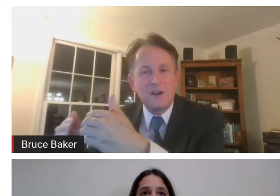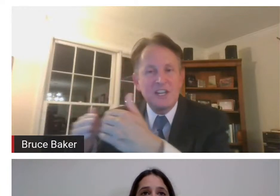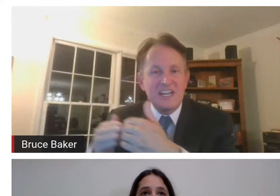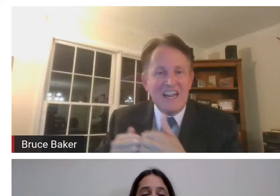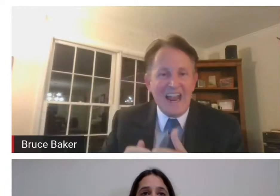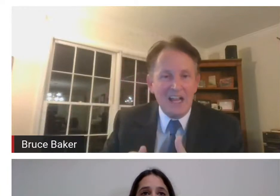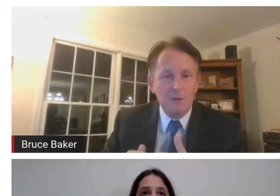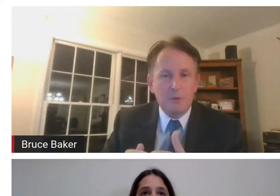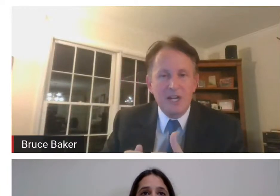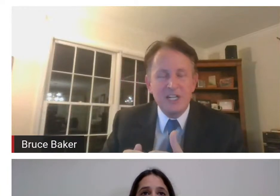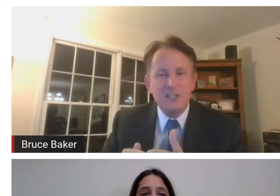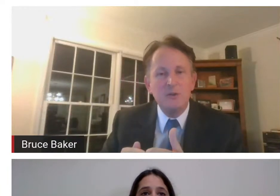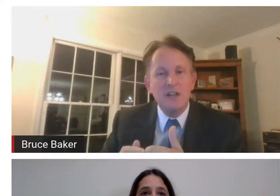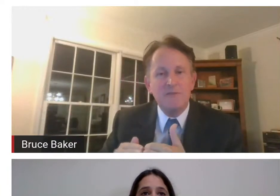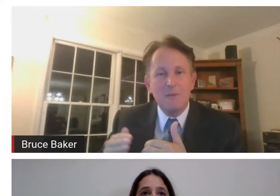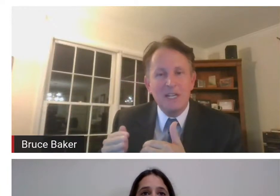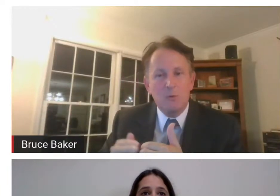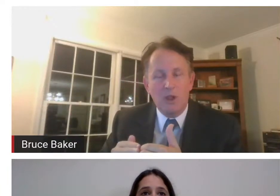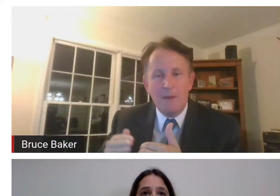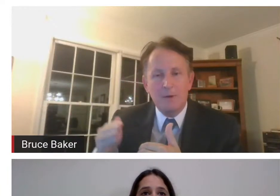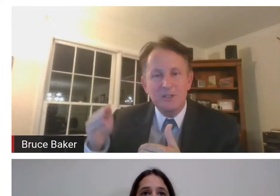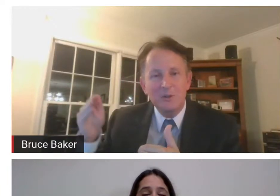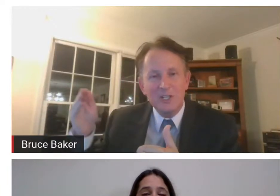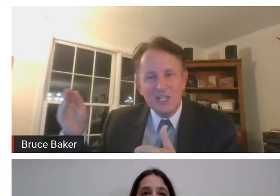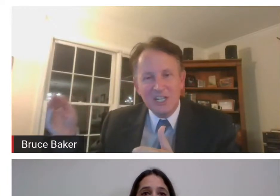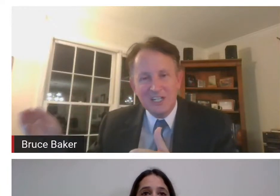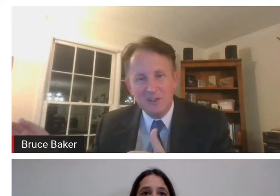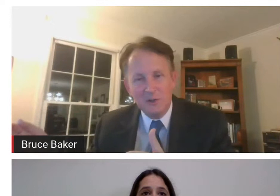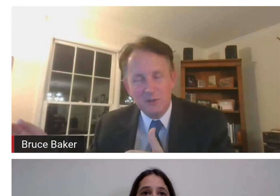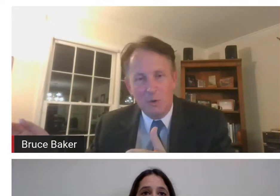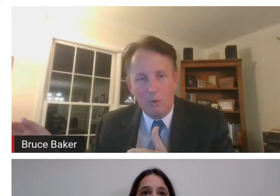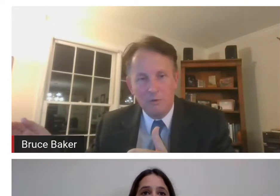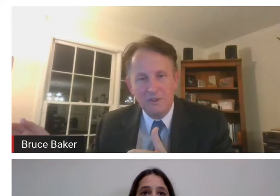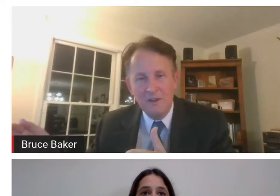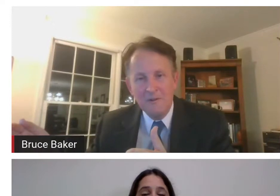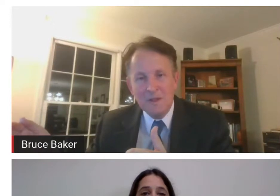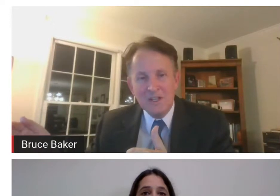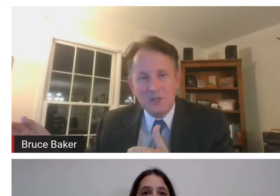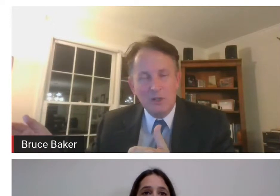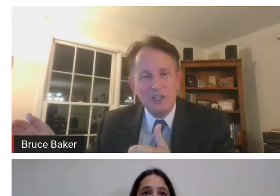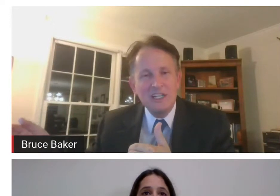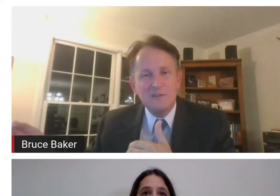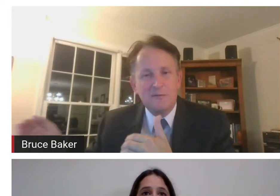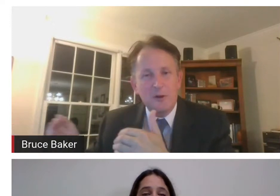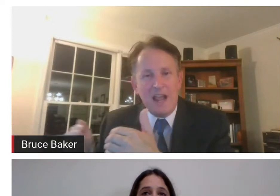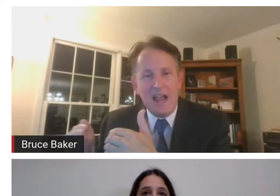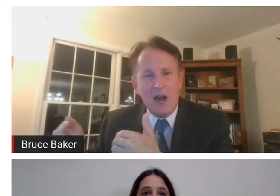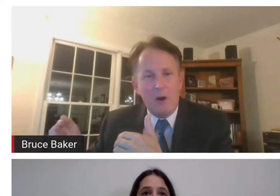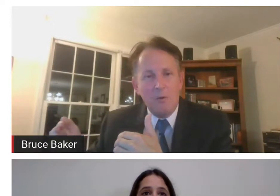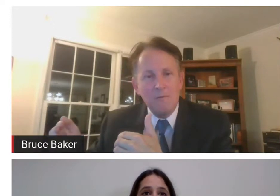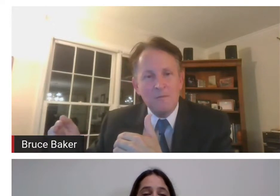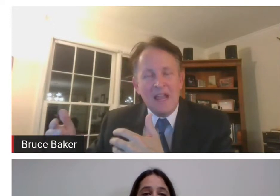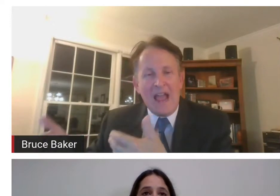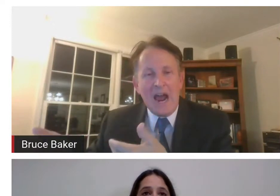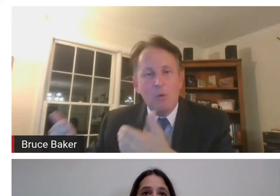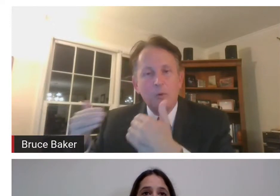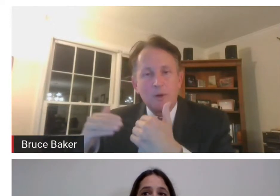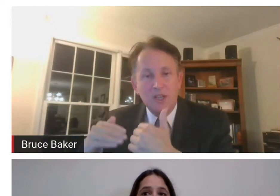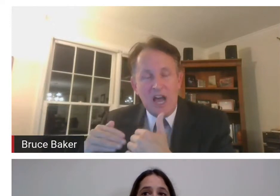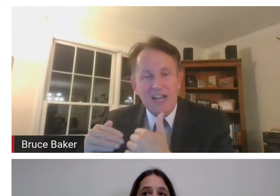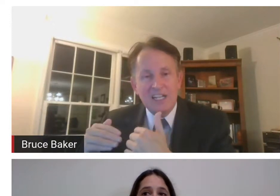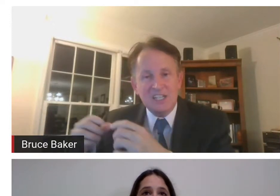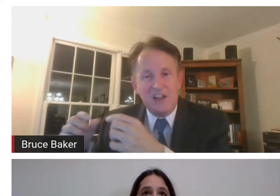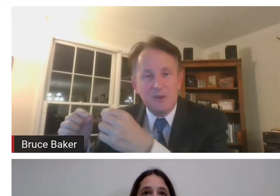with funding calibrated to give them equal opportunity to get to those goals. So at least for now,